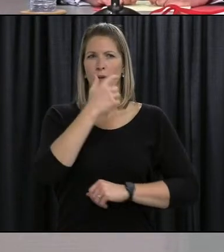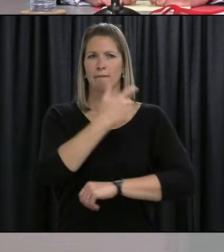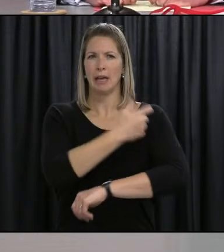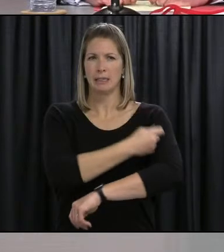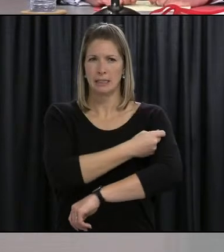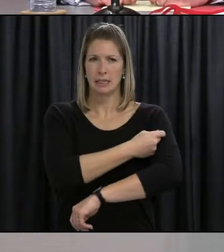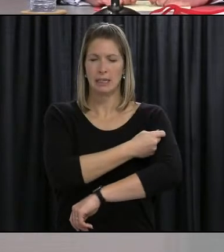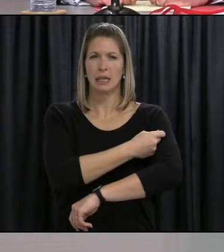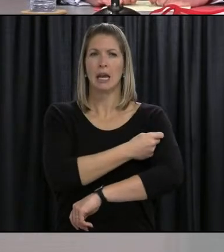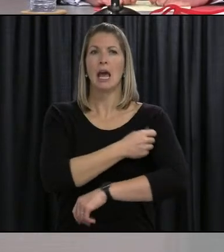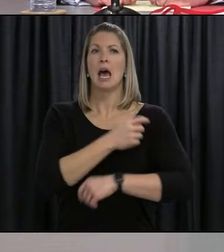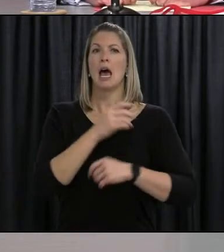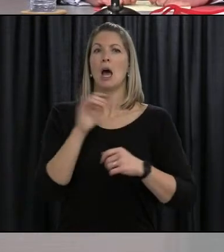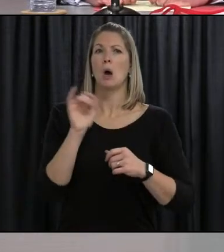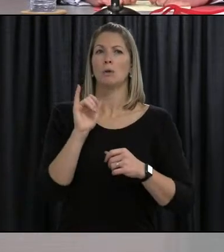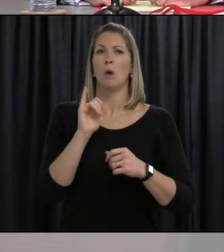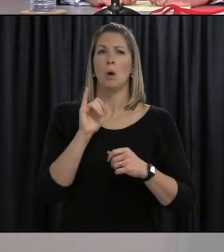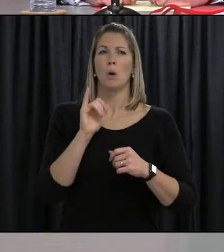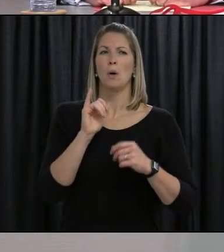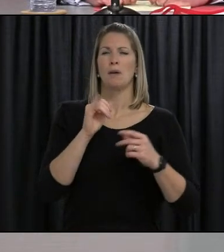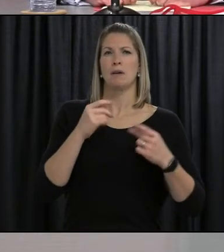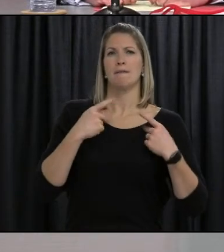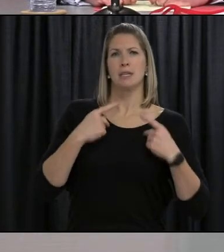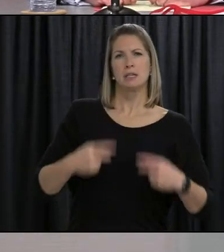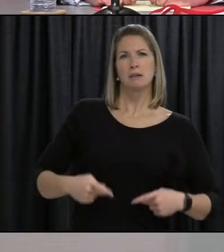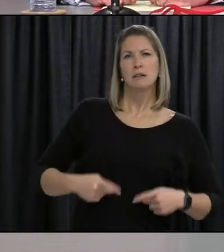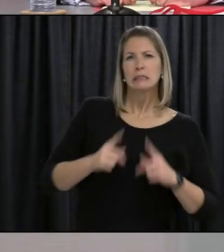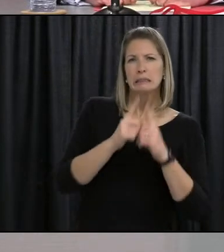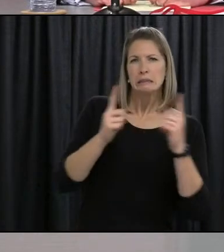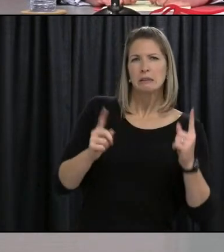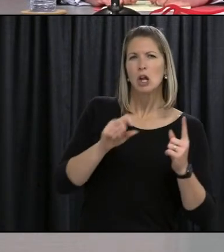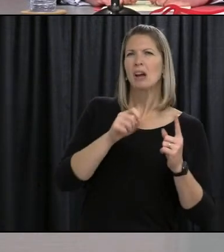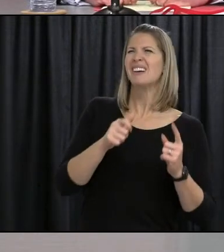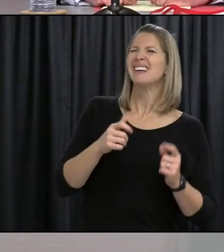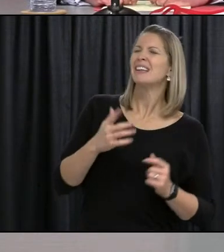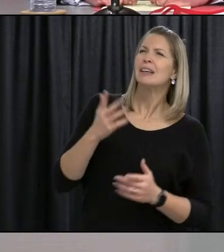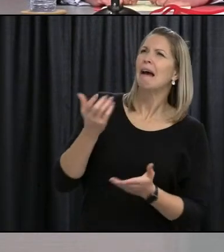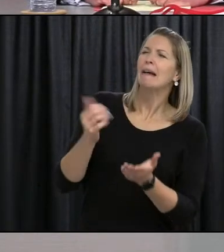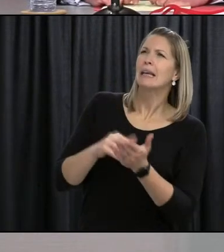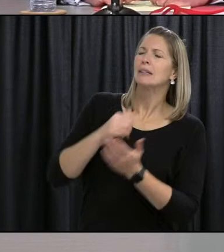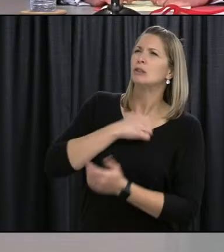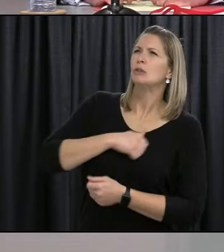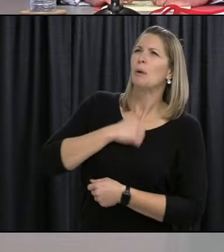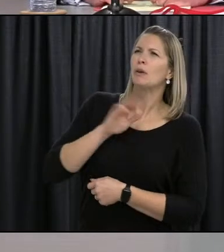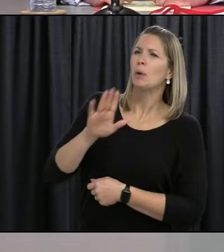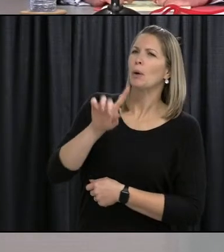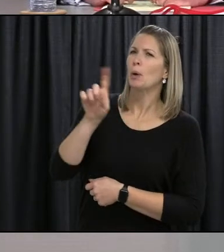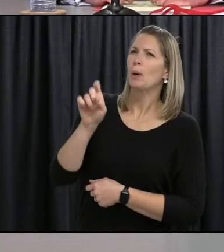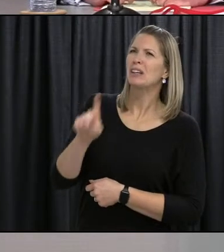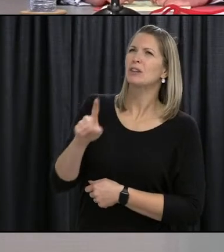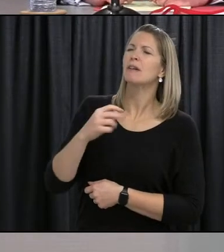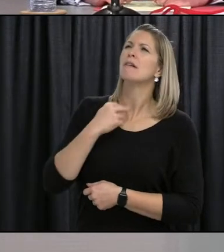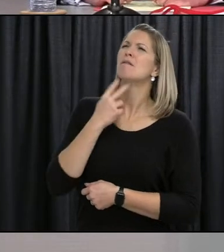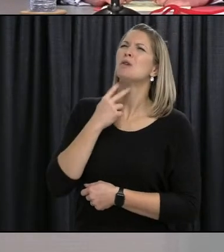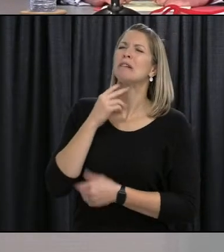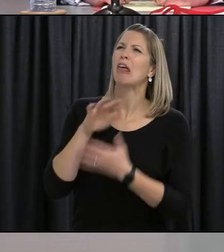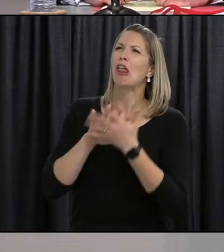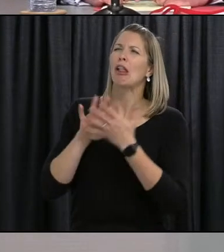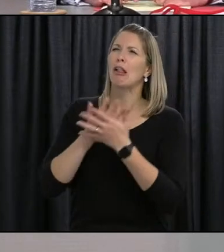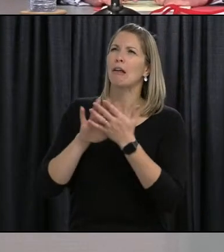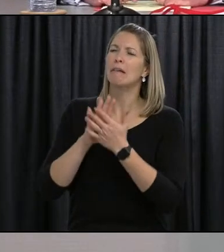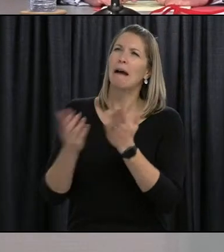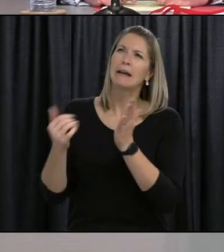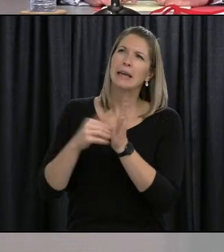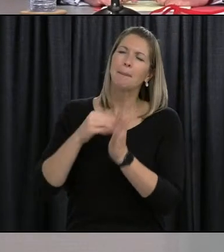measures being planned to facilitate the uptake? I didn't quite catch some of that, Peter. Your voice chopped up a little bit